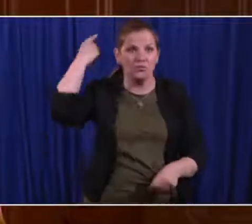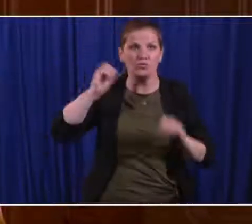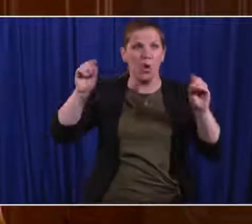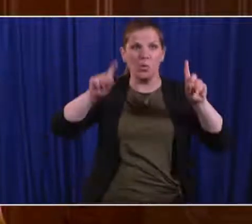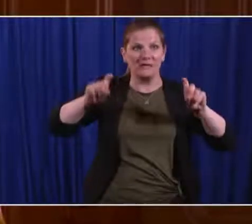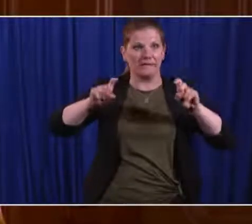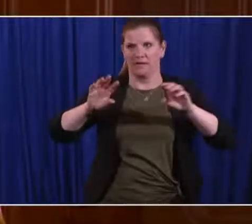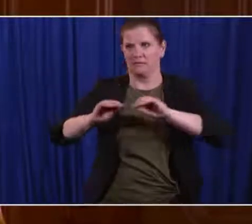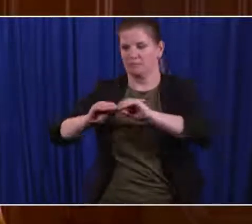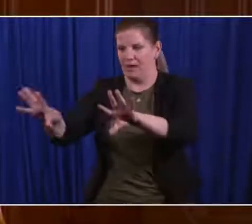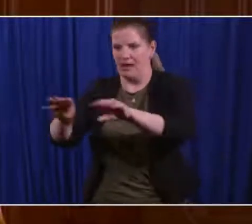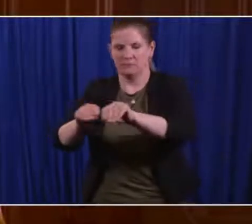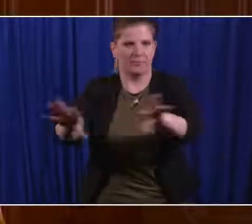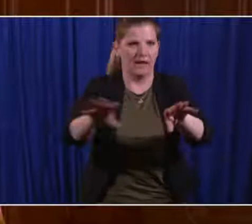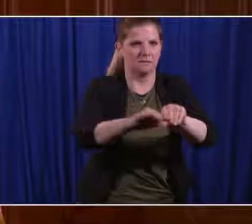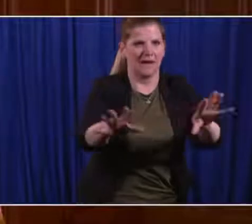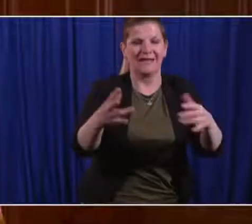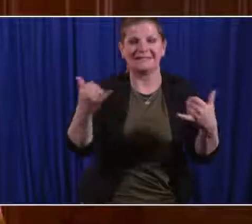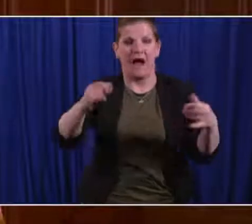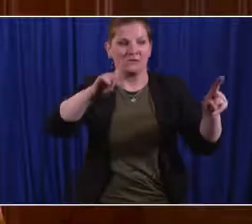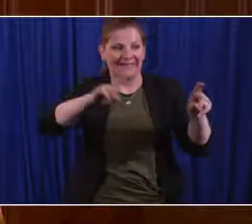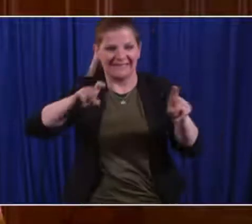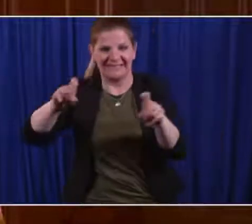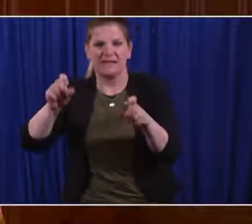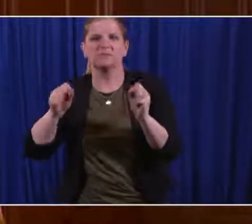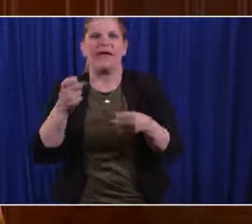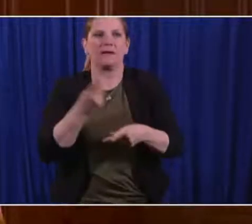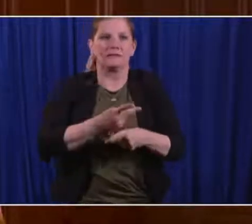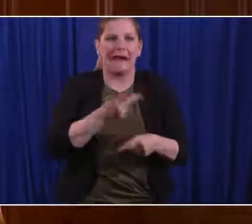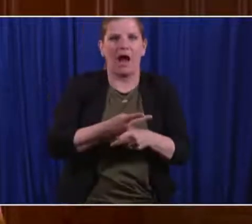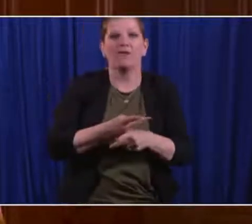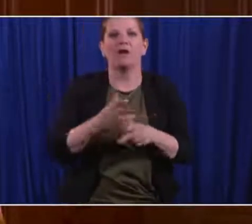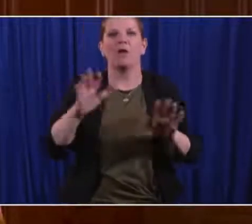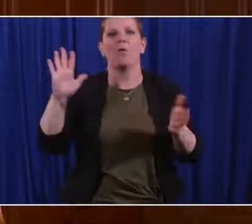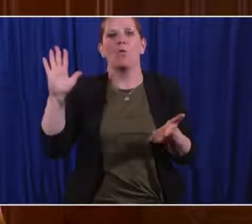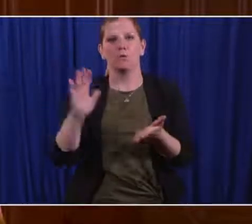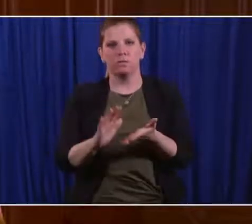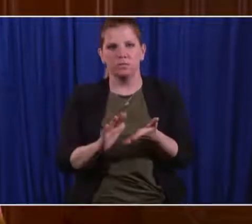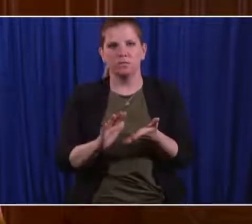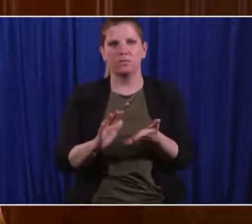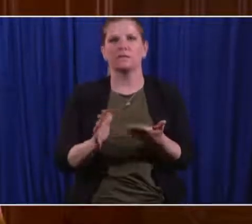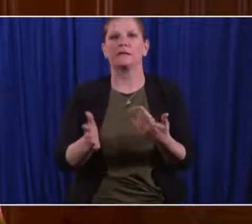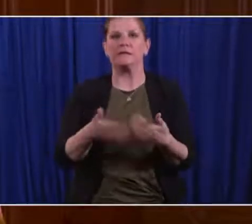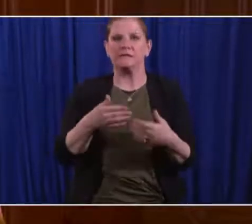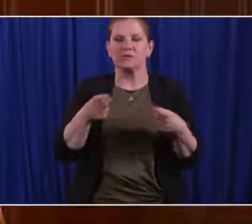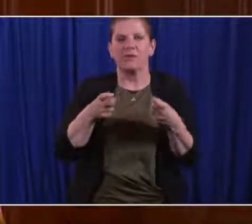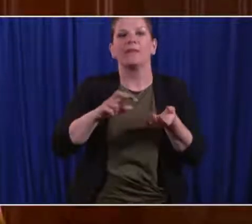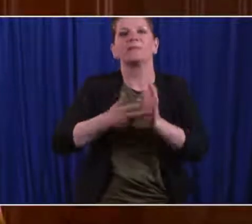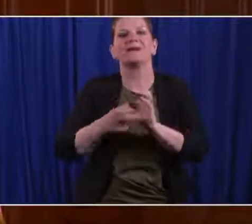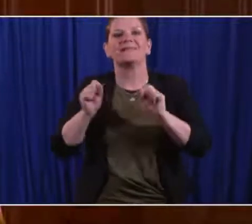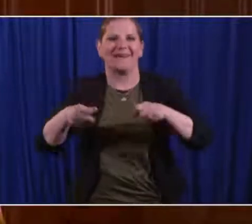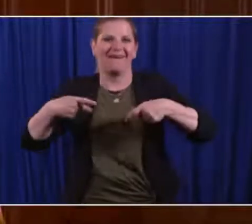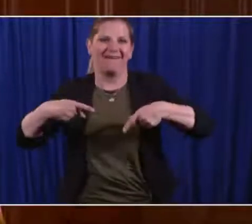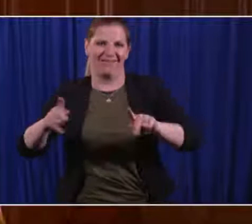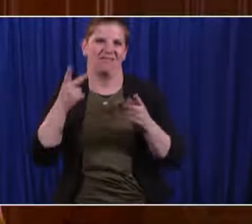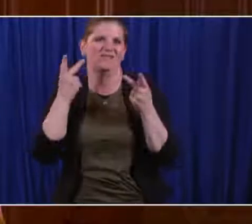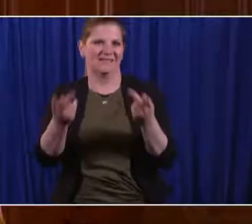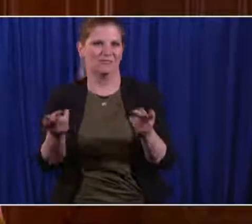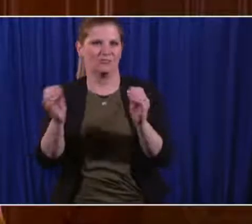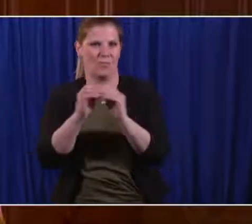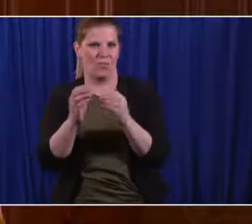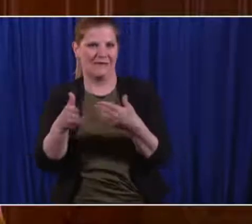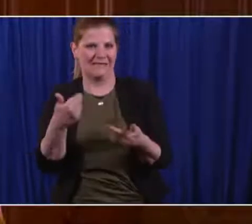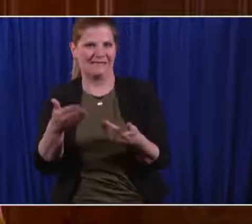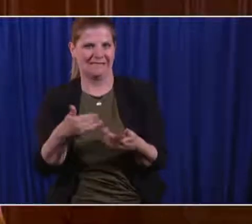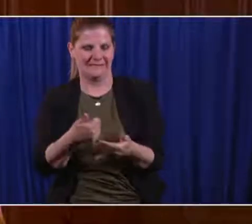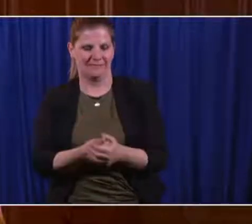Further, if COVID is controlled, that means less disruption to visitation. We'll be asking nursing homes and